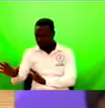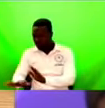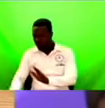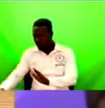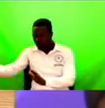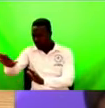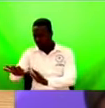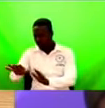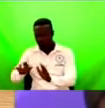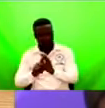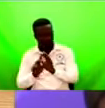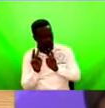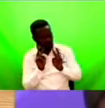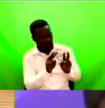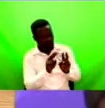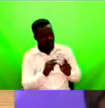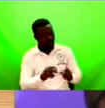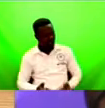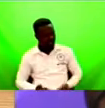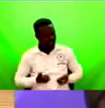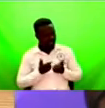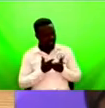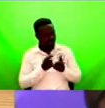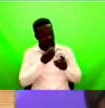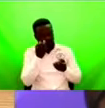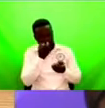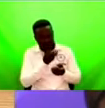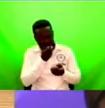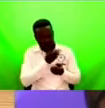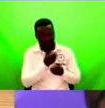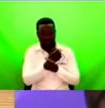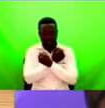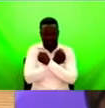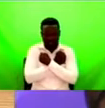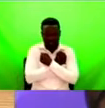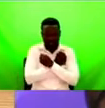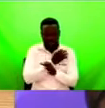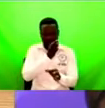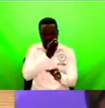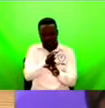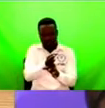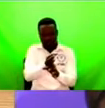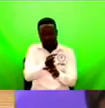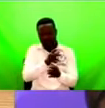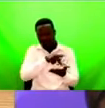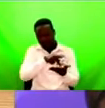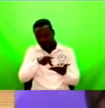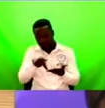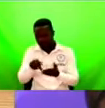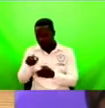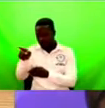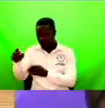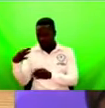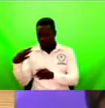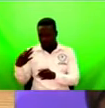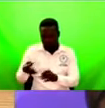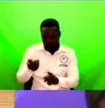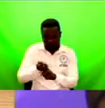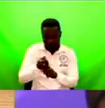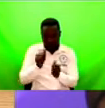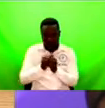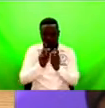speech, in life, in love, in faith, and in purity. Devote yourself to the public reading